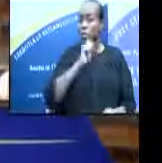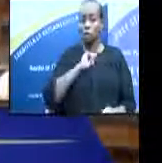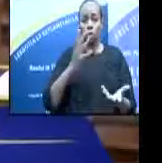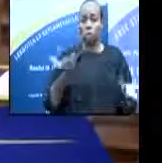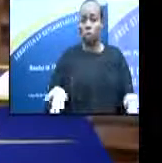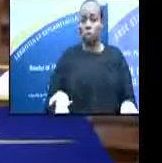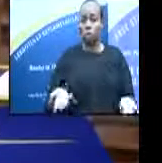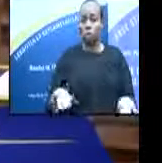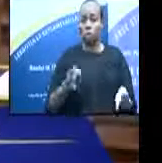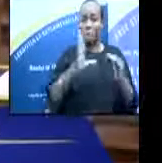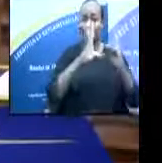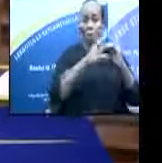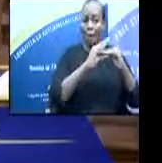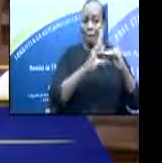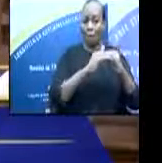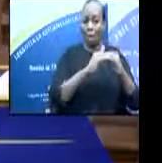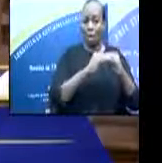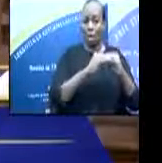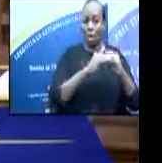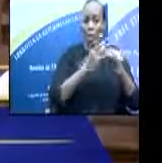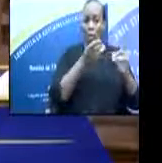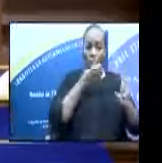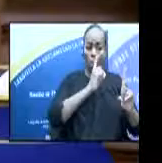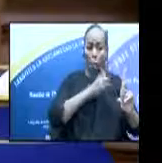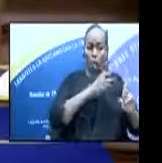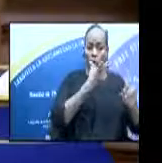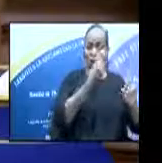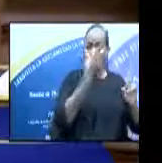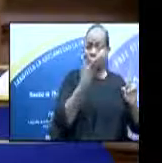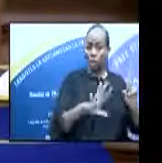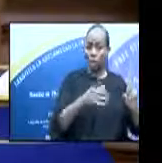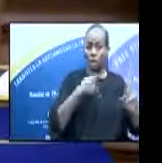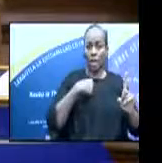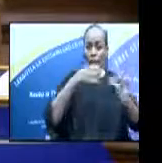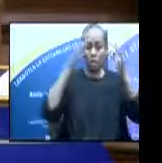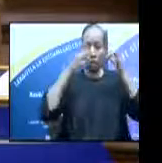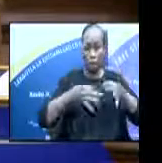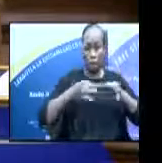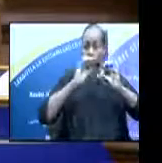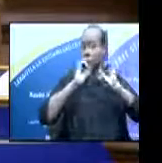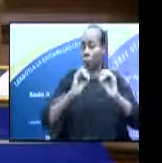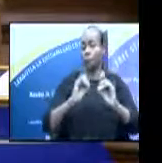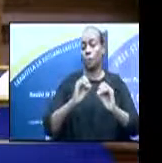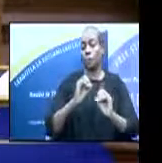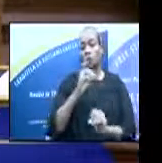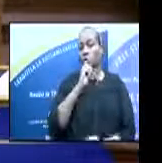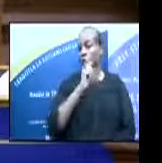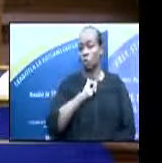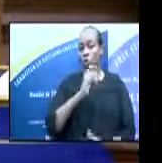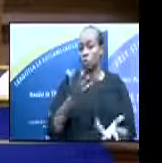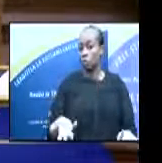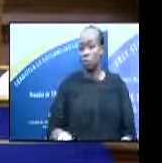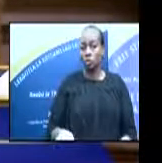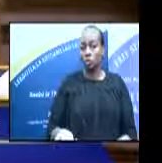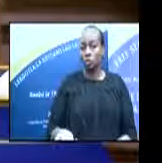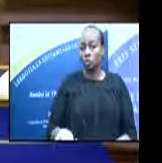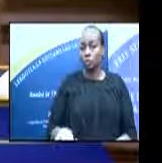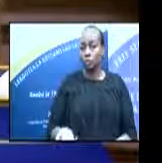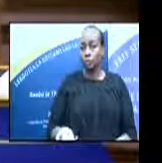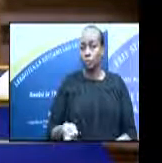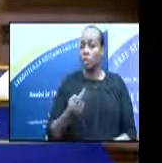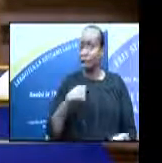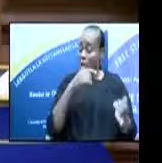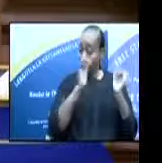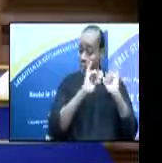true. There is no member that when a point of order has been raised, I don't rule in this house. It is not true. I'm